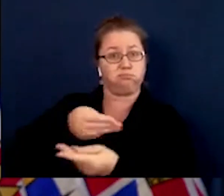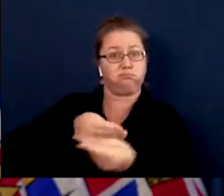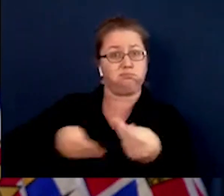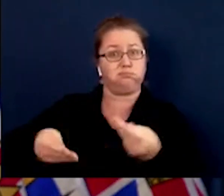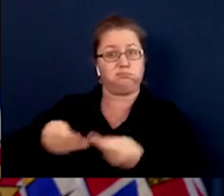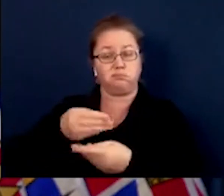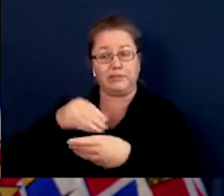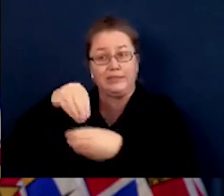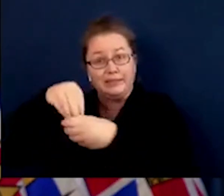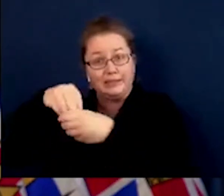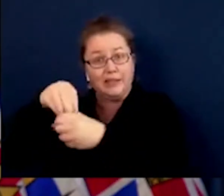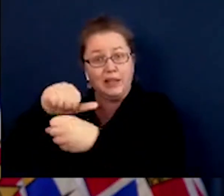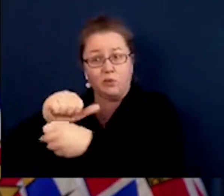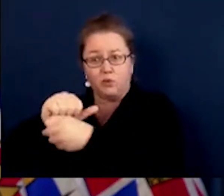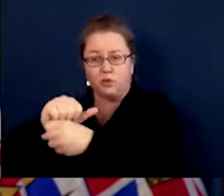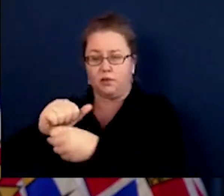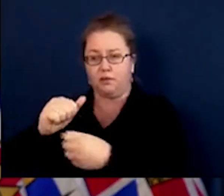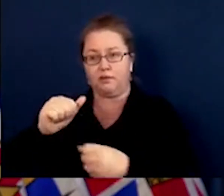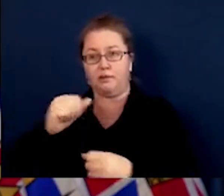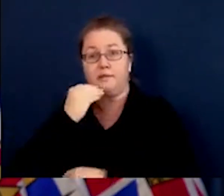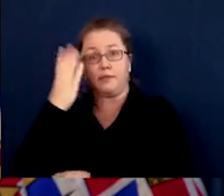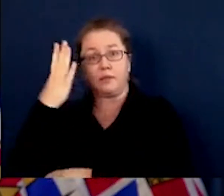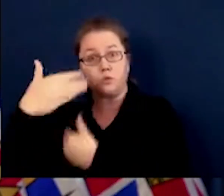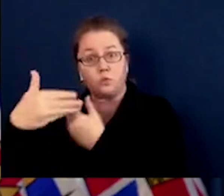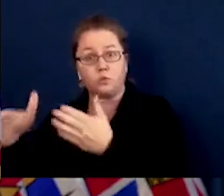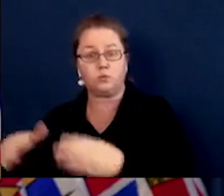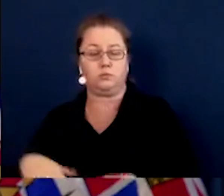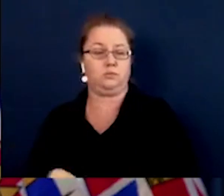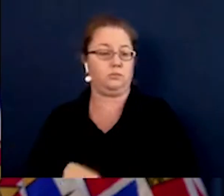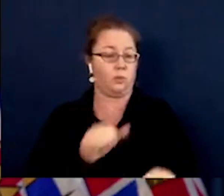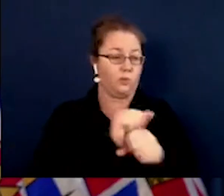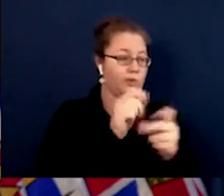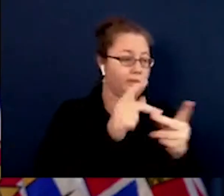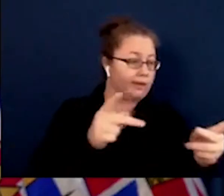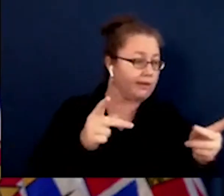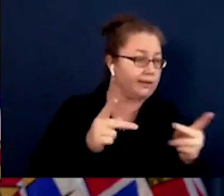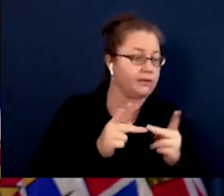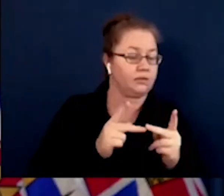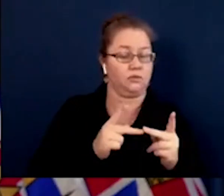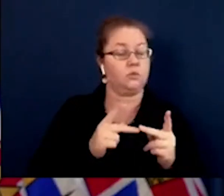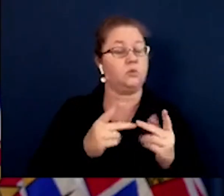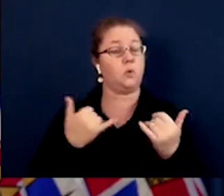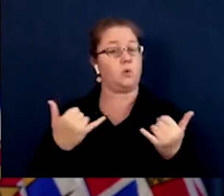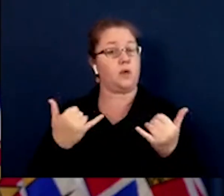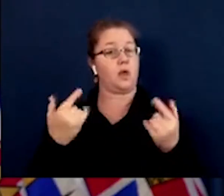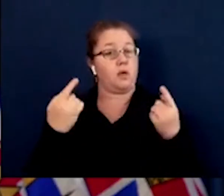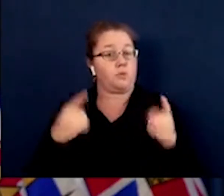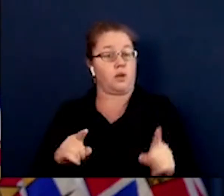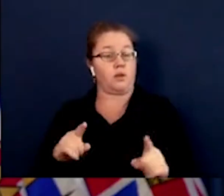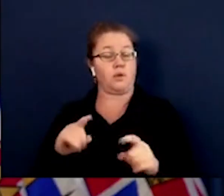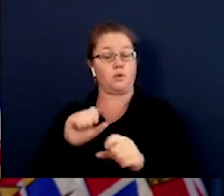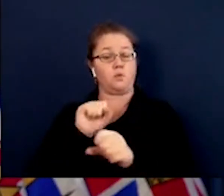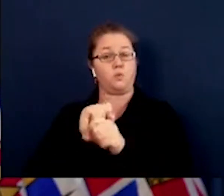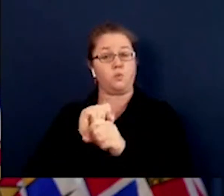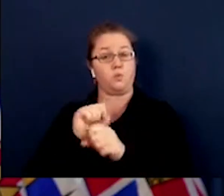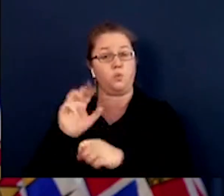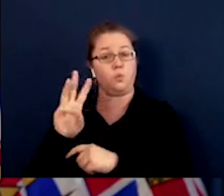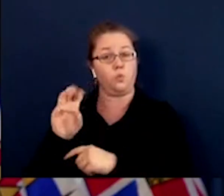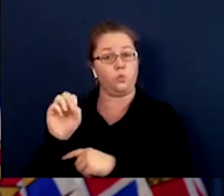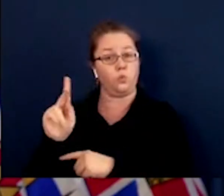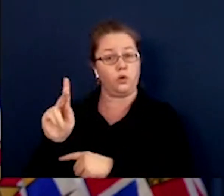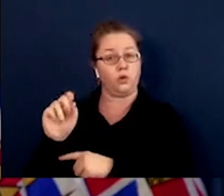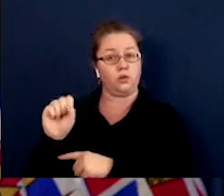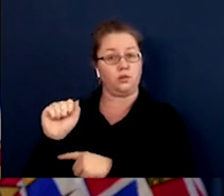social interactions, and in the workplace itself. There will be an increased inspections by WorkSafe BC